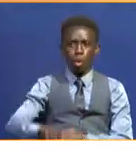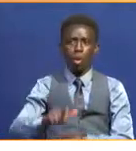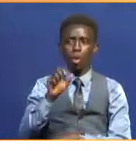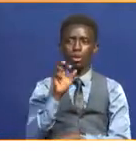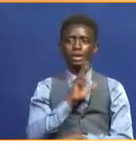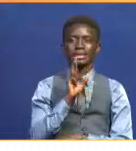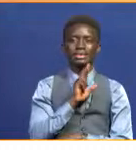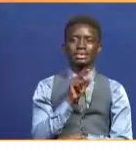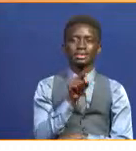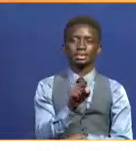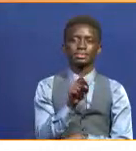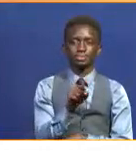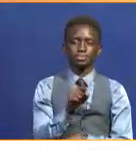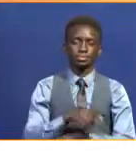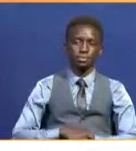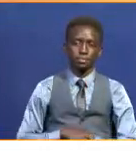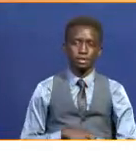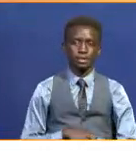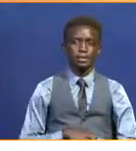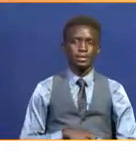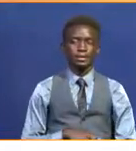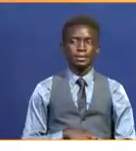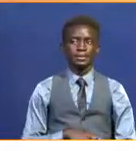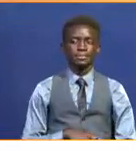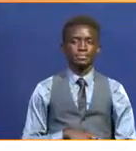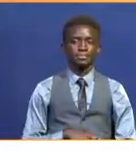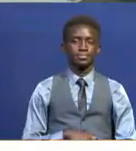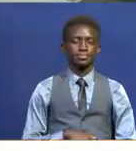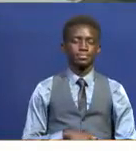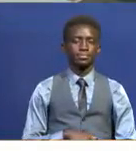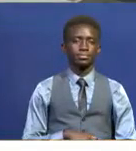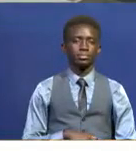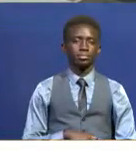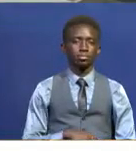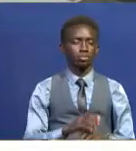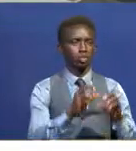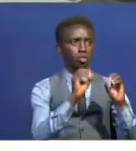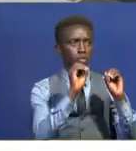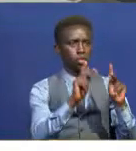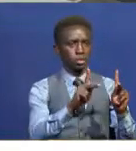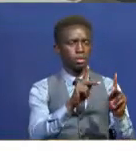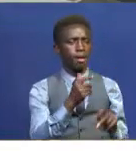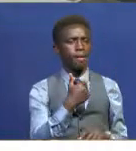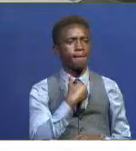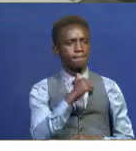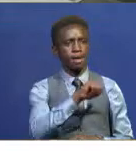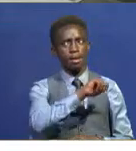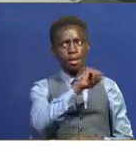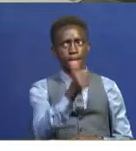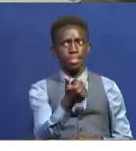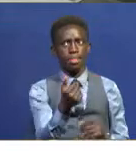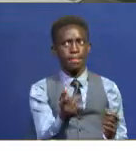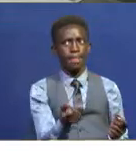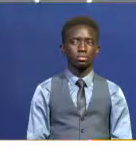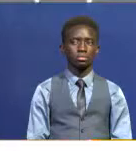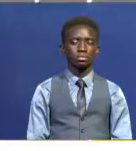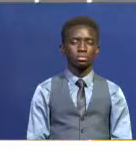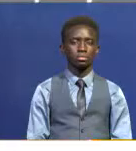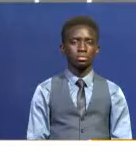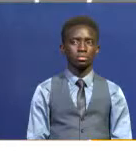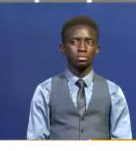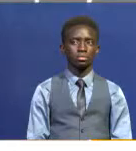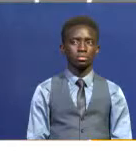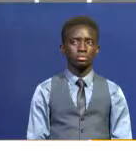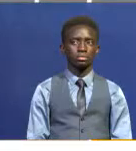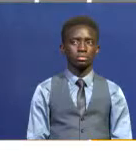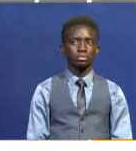investment vehicle. Mm. Mm. All right, and of course there's another function mostly tied up.